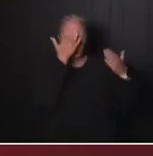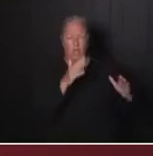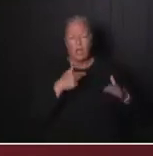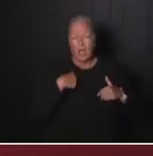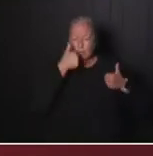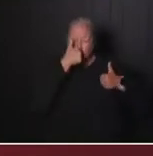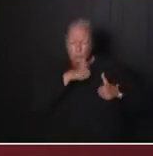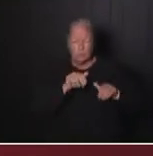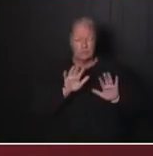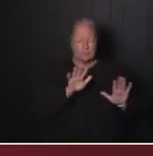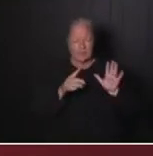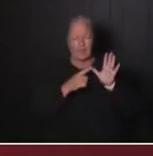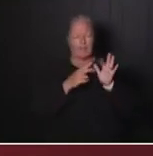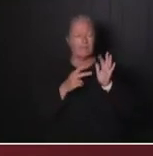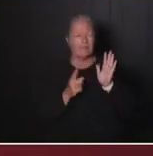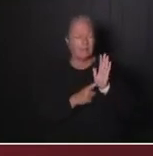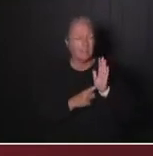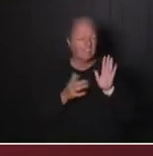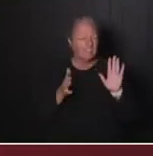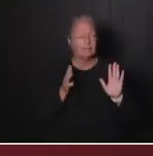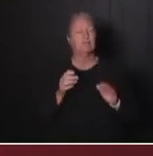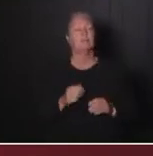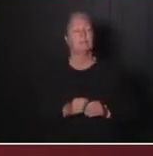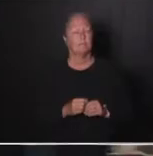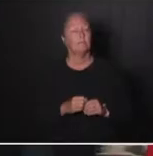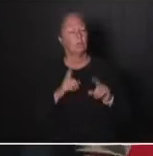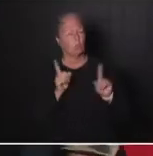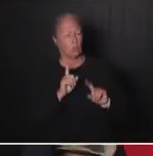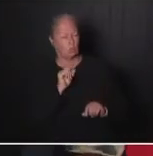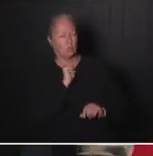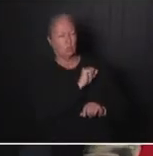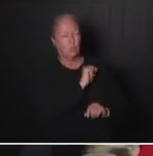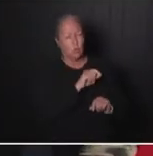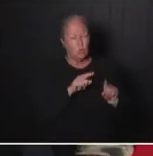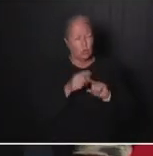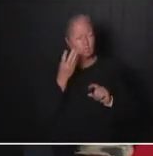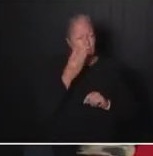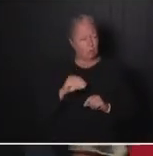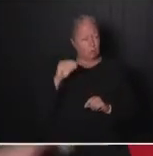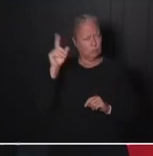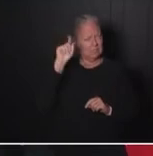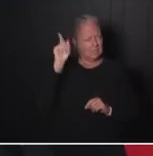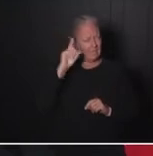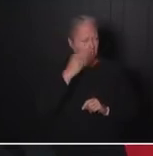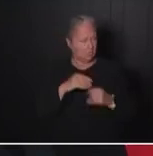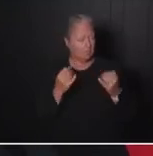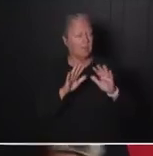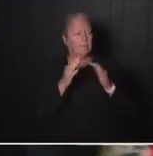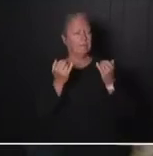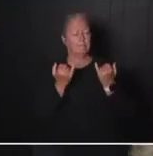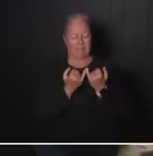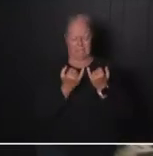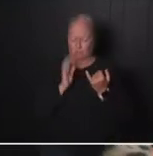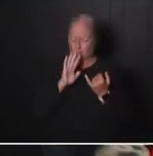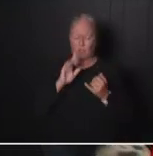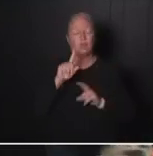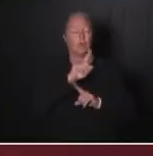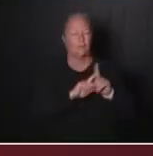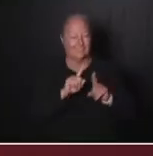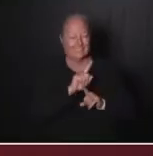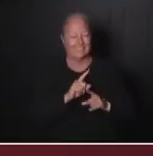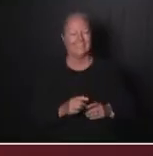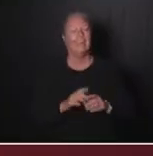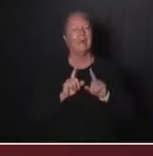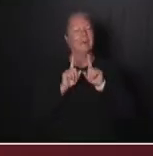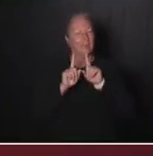to in terms of my professional life. What were your key takeouts today, Richard, from the match? Conference. But, yeah, but before we get